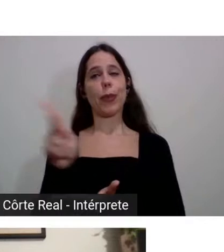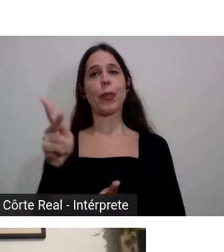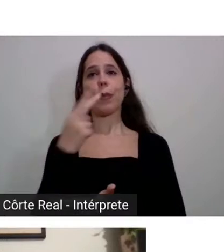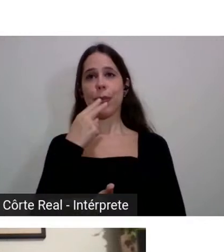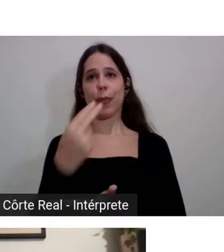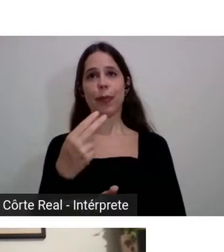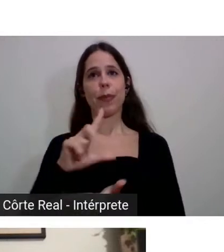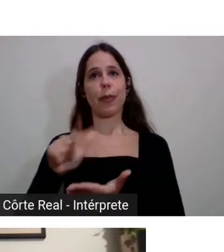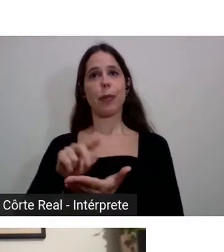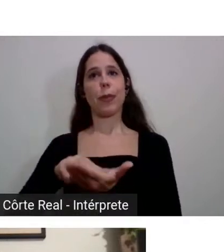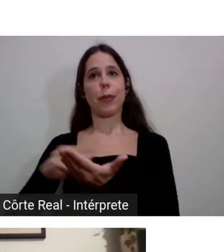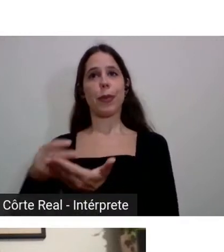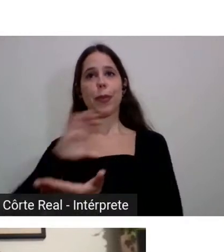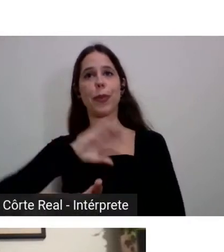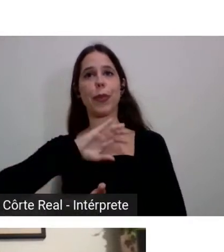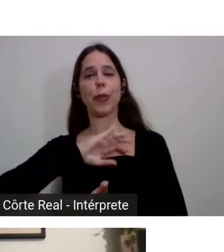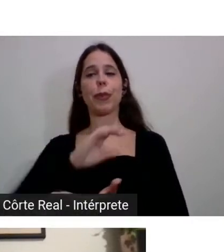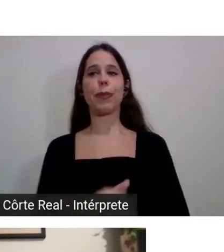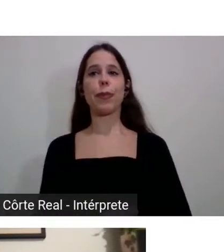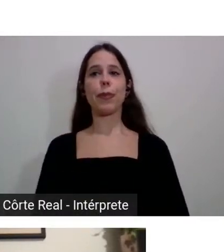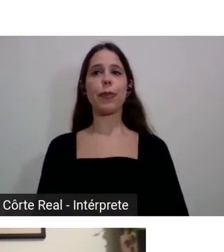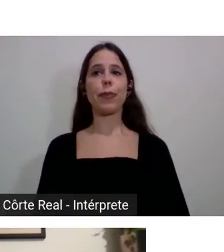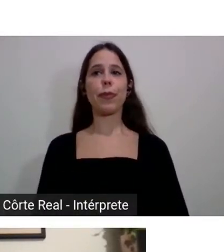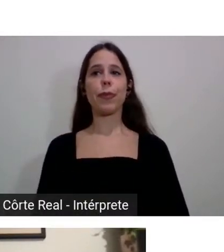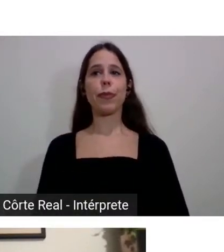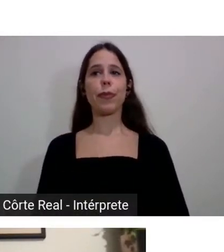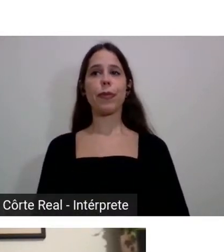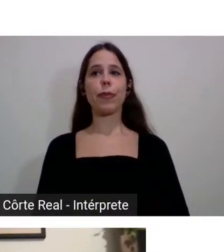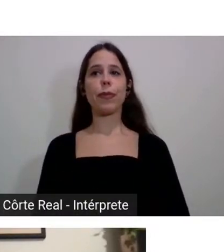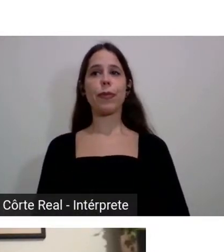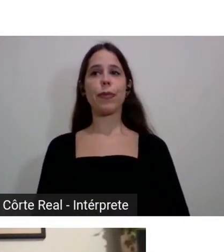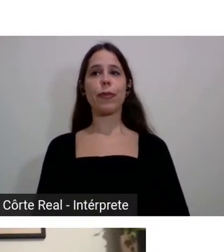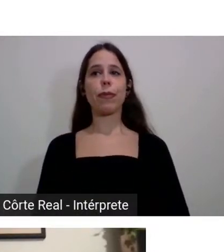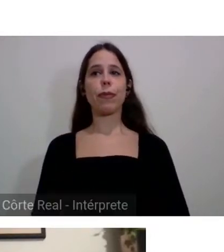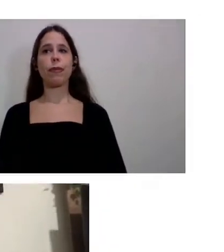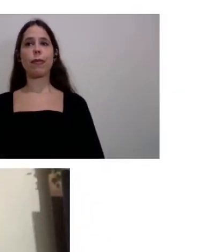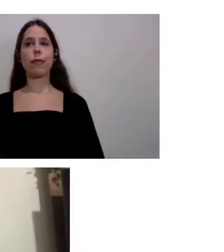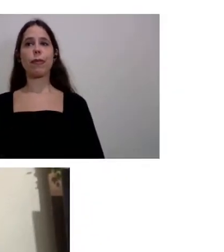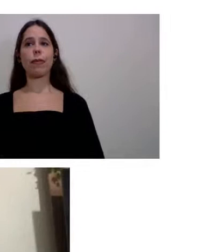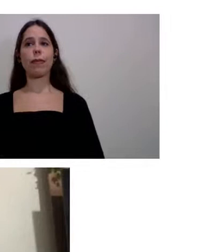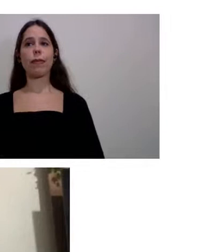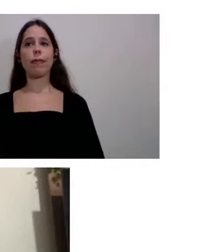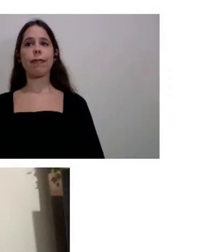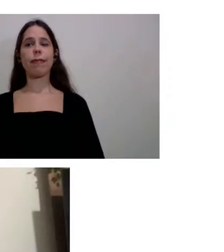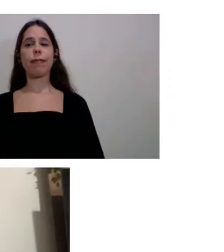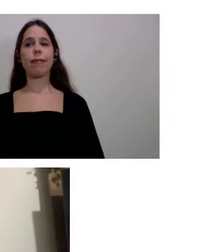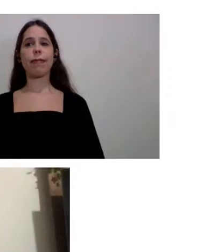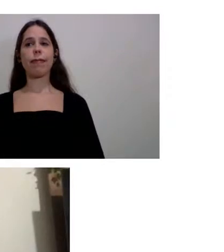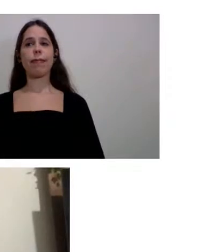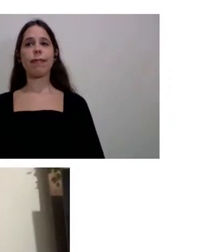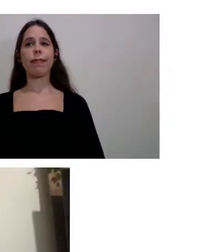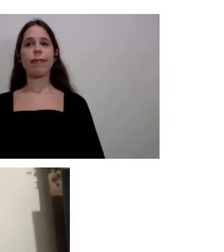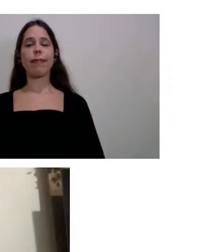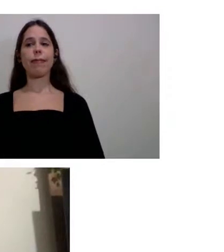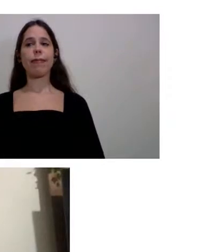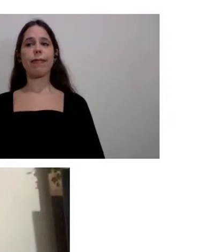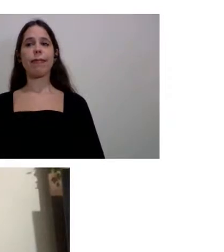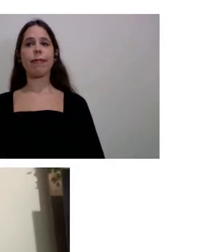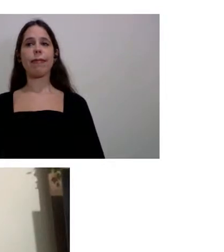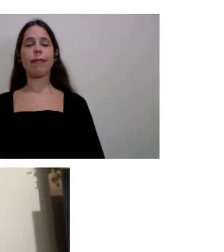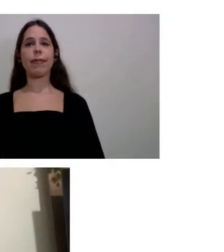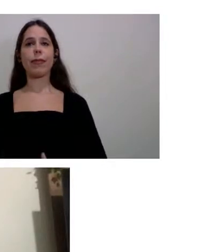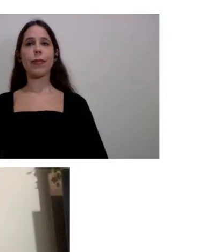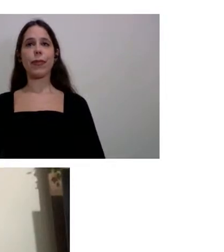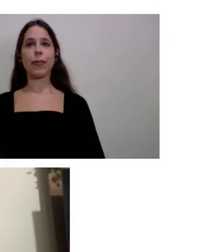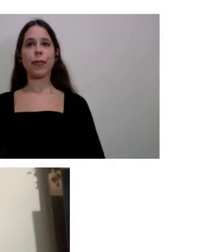for inviting me to participate in this event. It is a wonderful